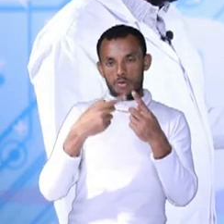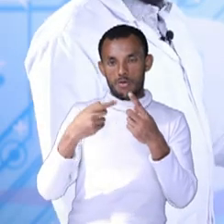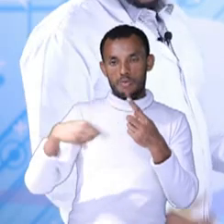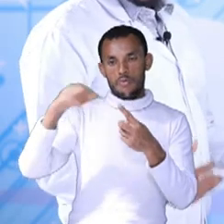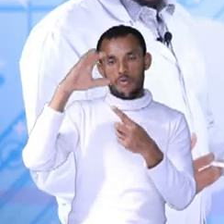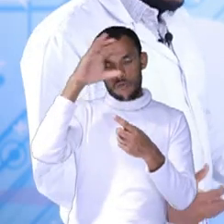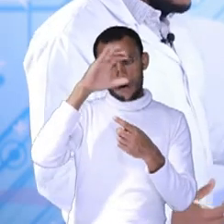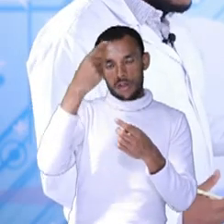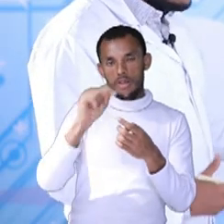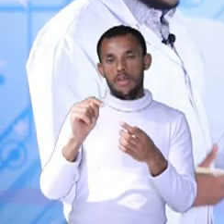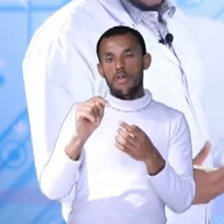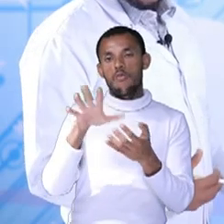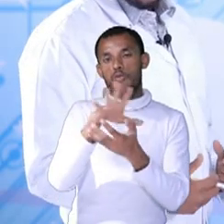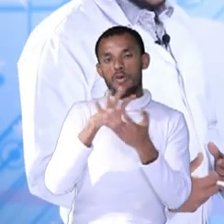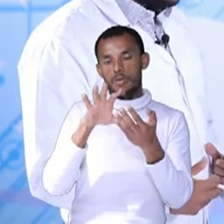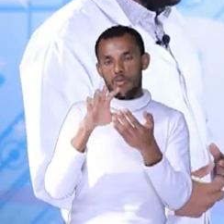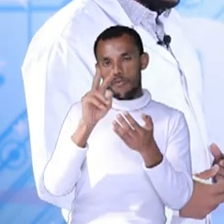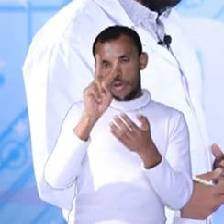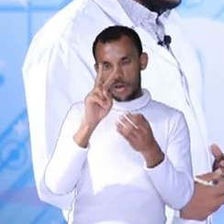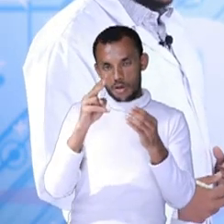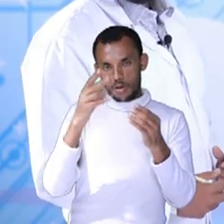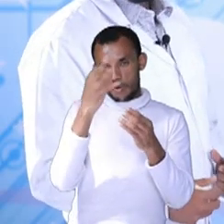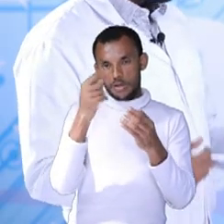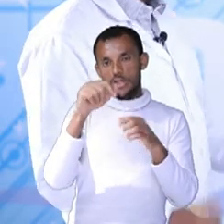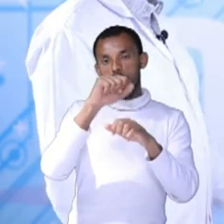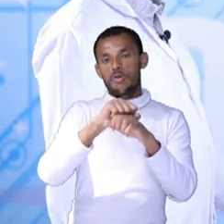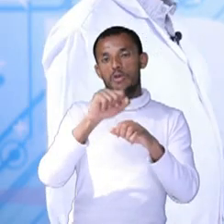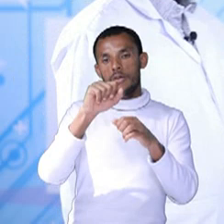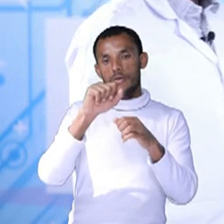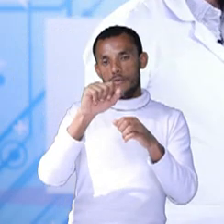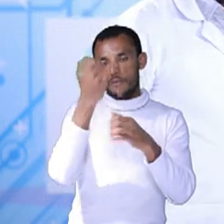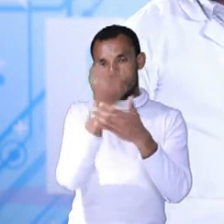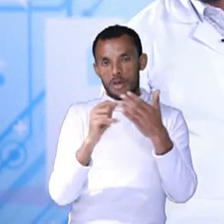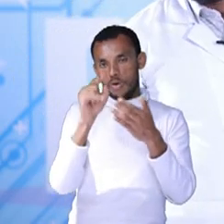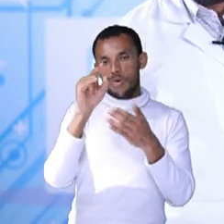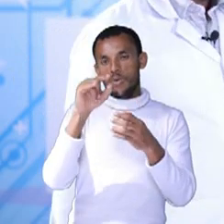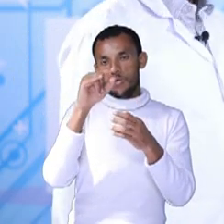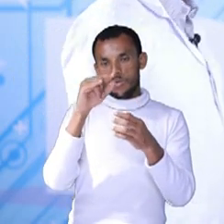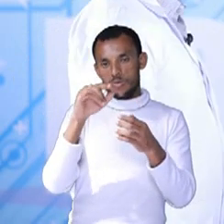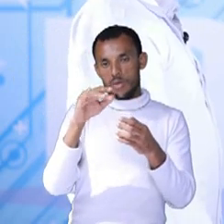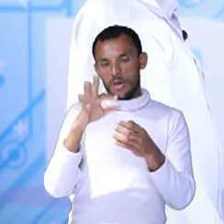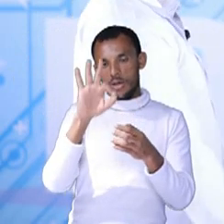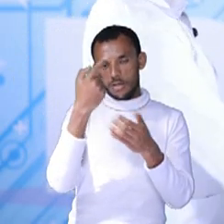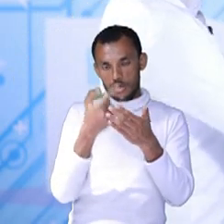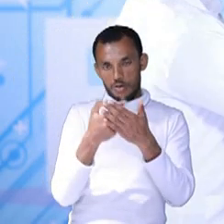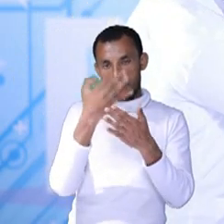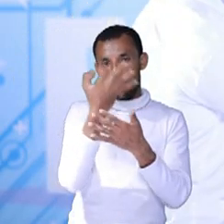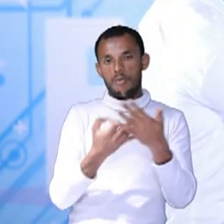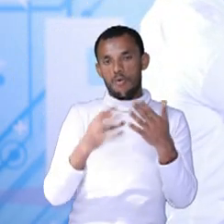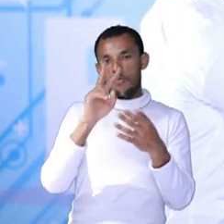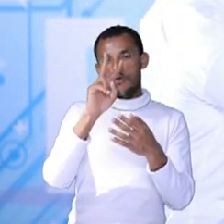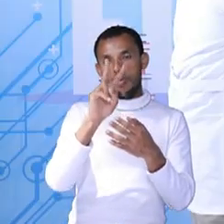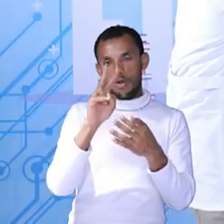find the volume of this solid figure, simply you apply this formula. So